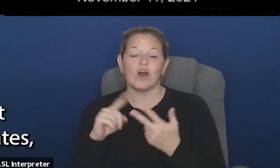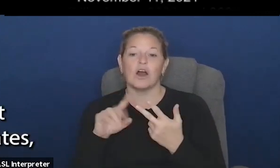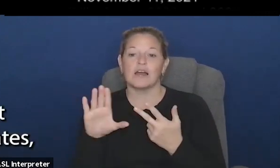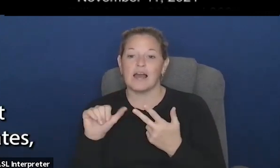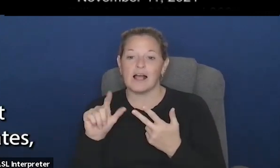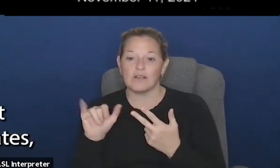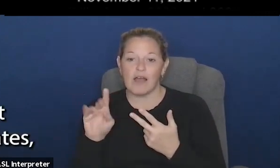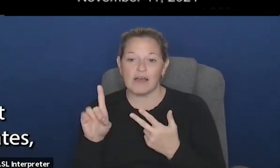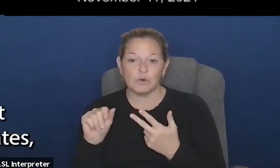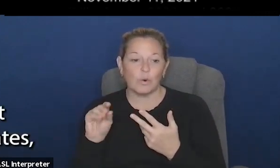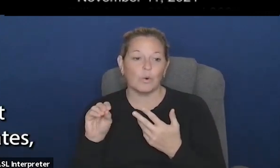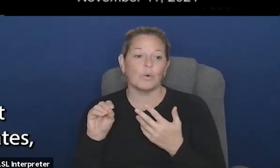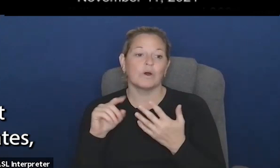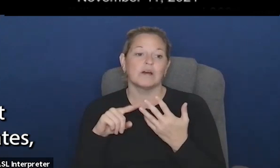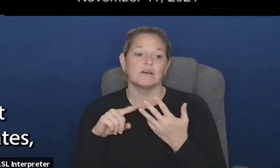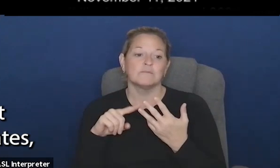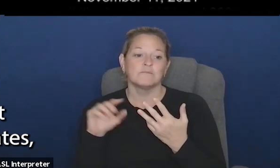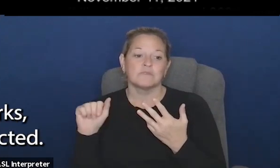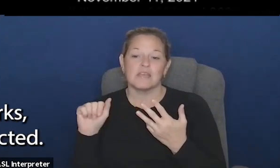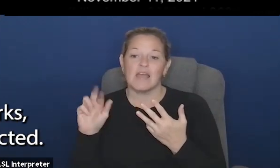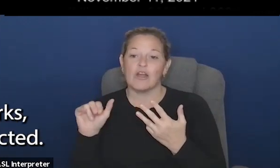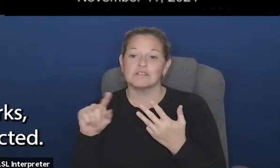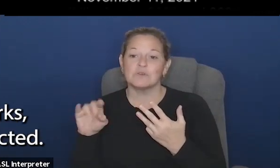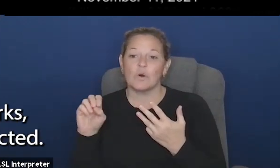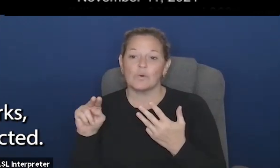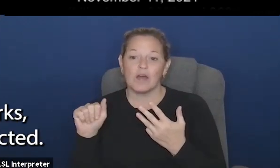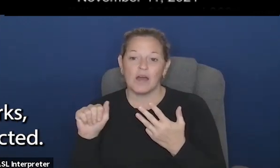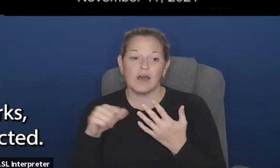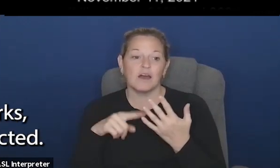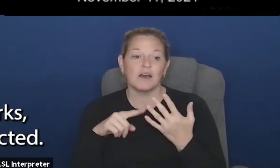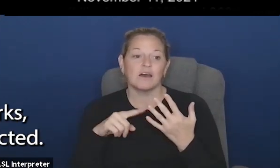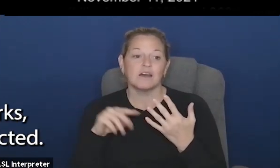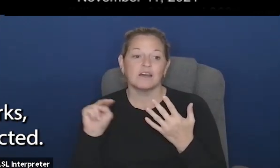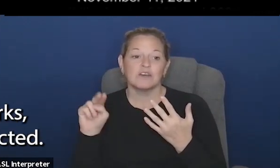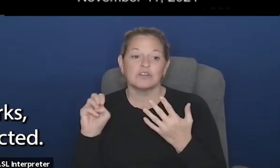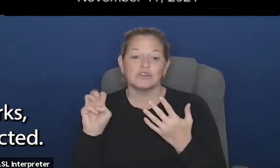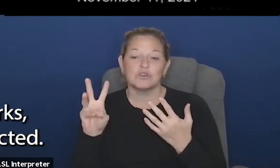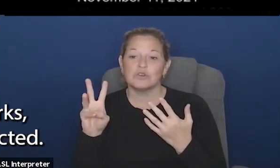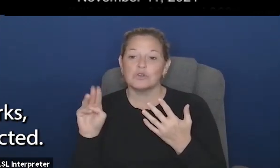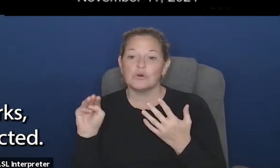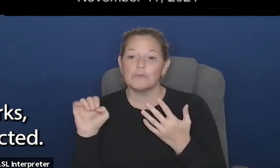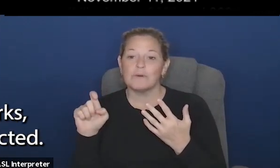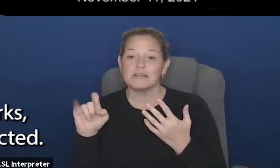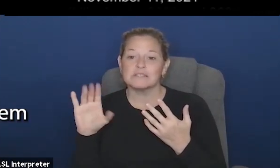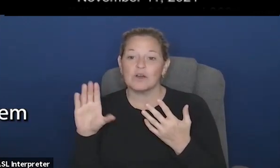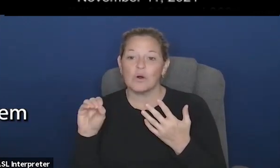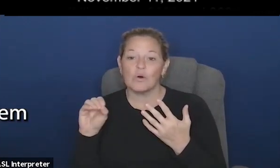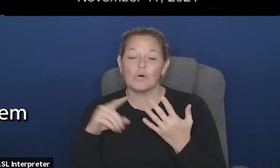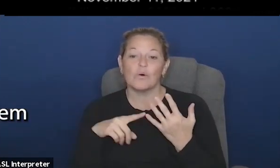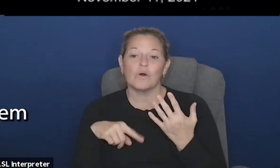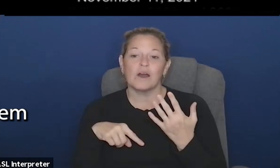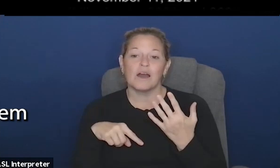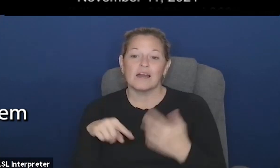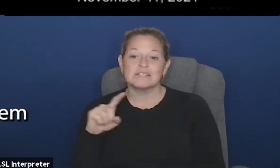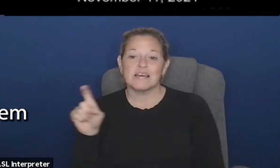is out in the west and southwest part of the United States, there are lots and lots of national parks, recreation areas, and monuments affected. So over